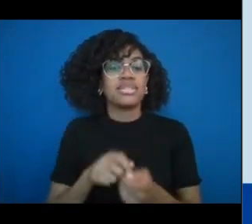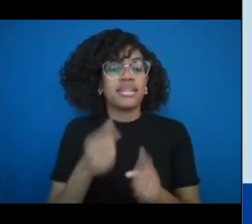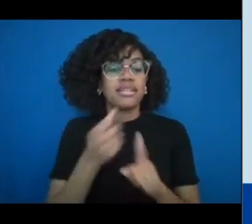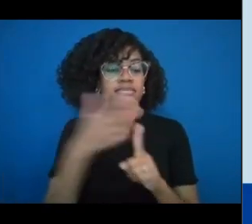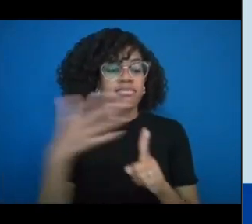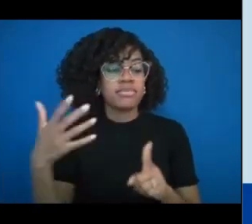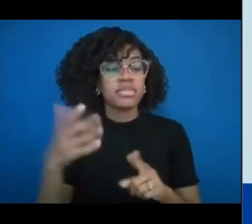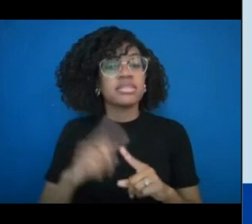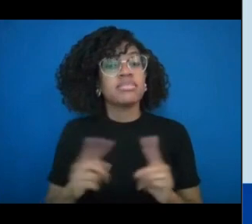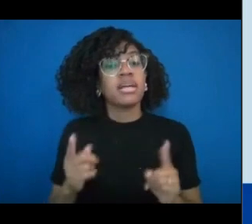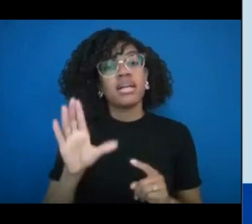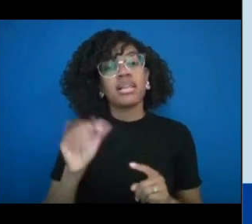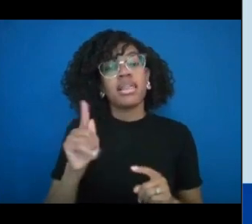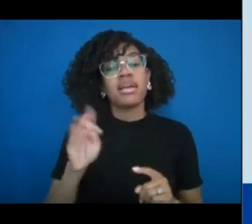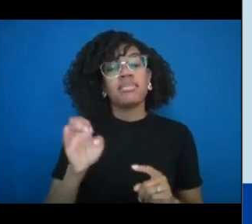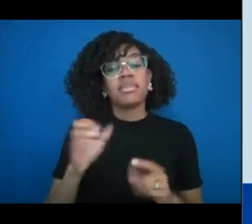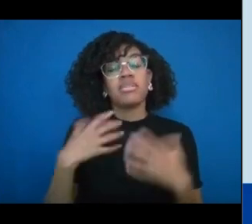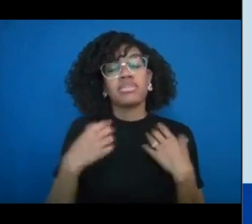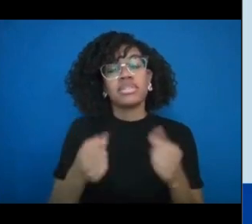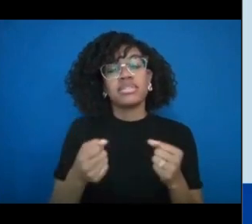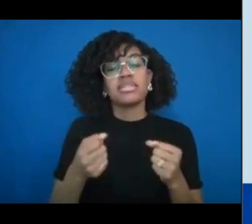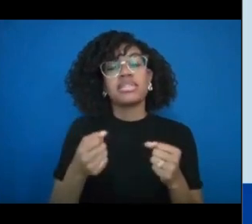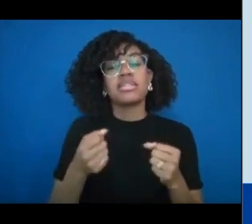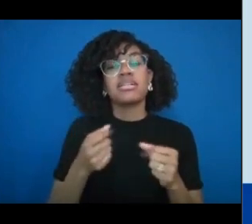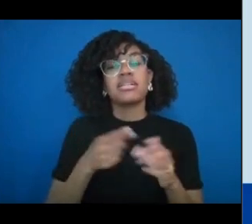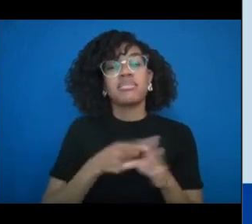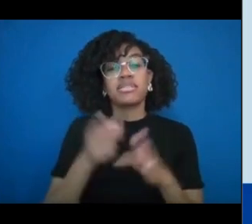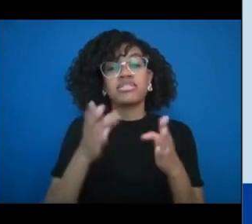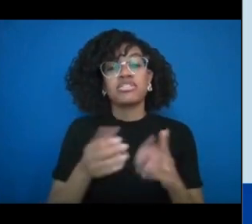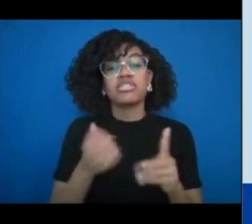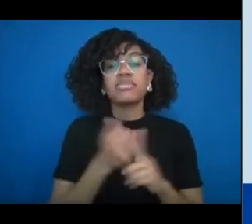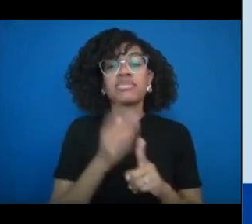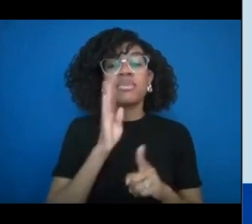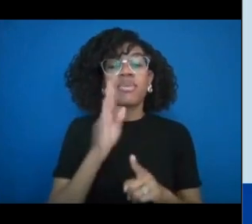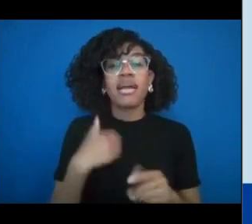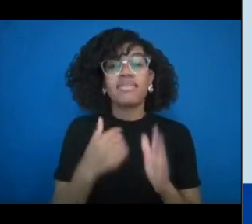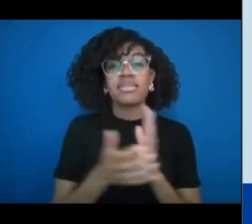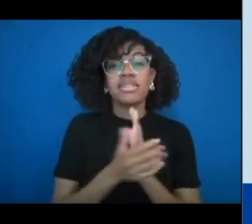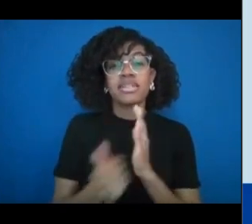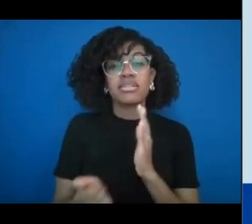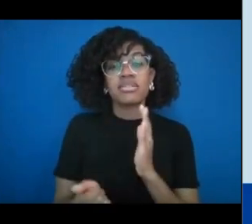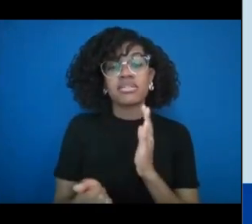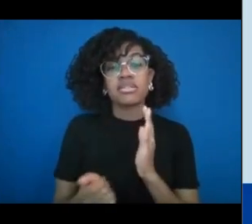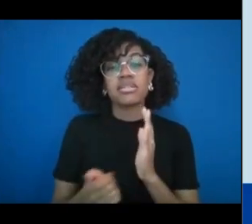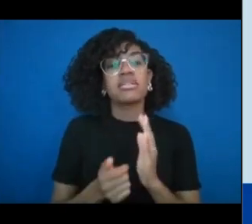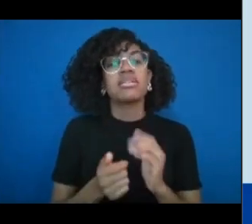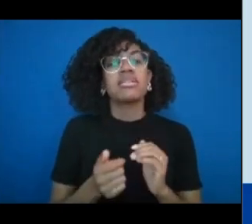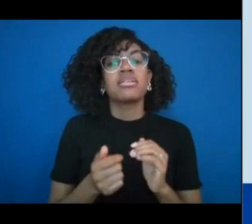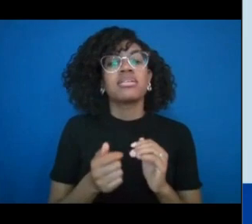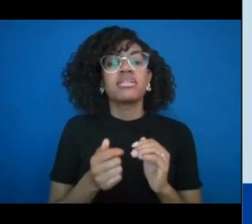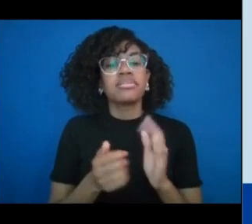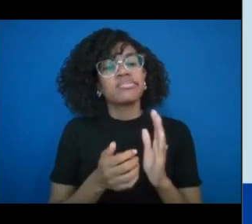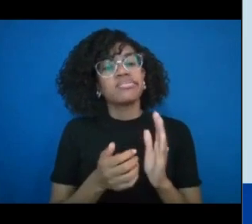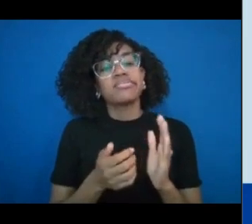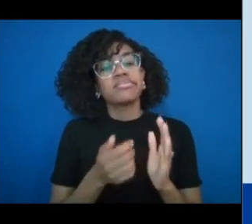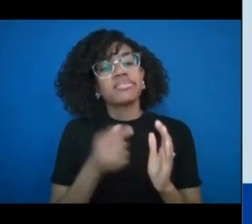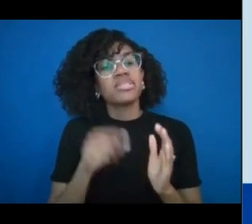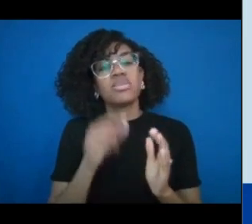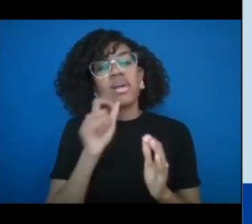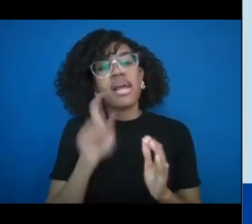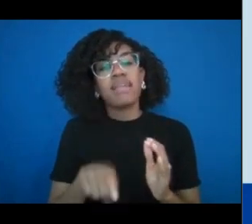A climate resilience practitioner is going to have a set of skills. They don't have to be a